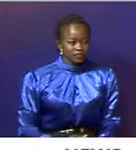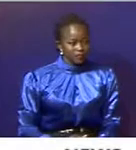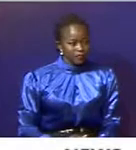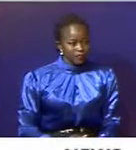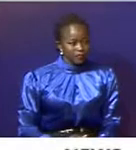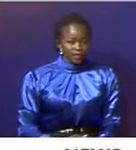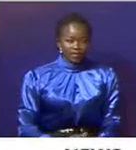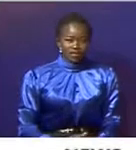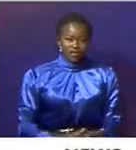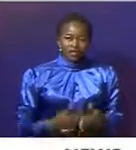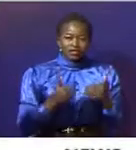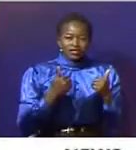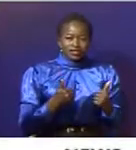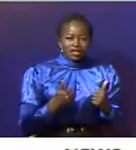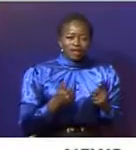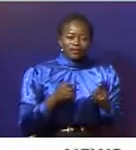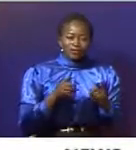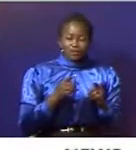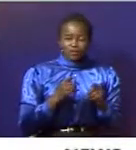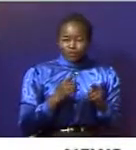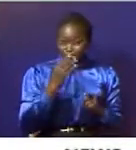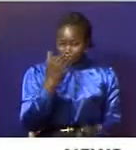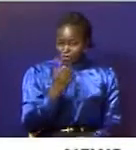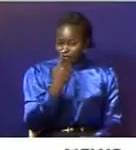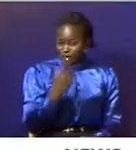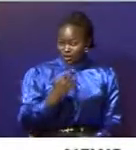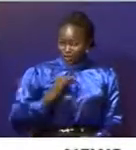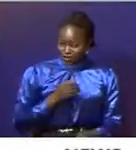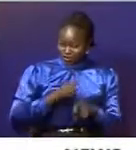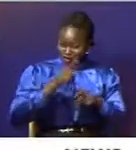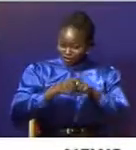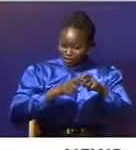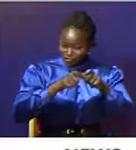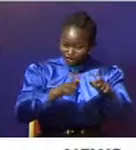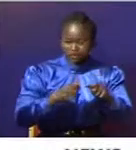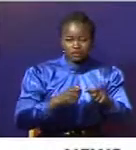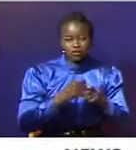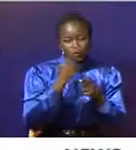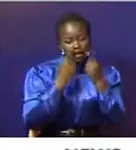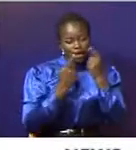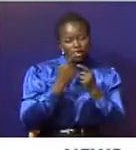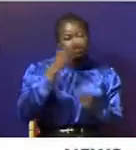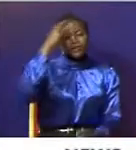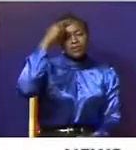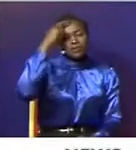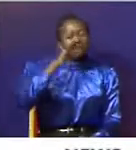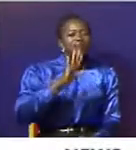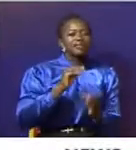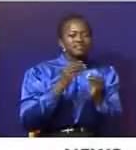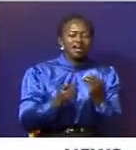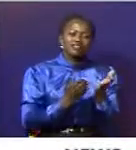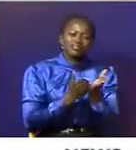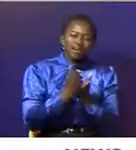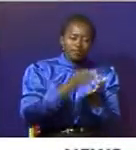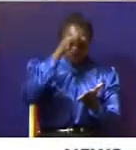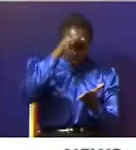It was a heartbreaking moment as an awardee broke into tears when she was reminded of her late son who served for the Islamic Medical Association of